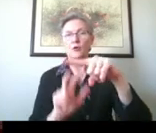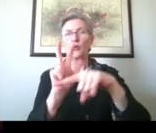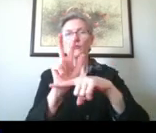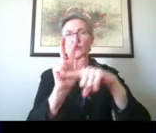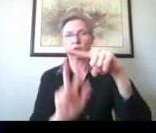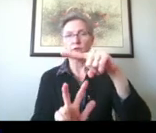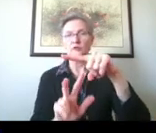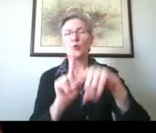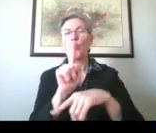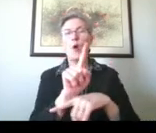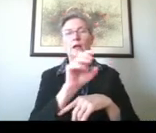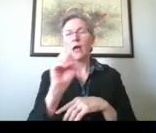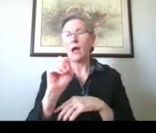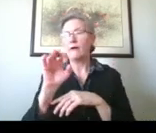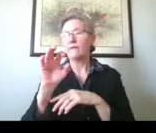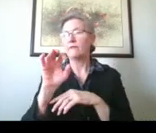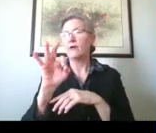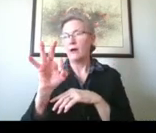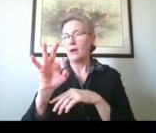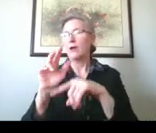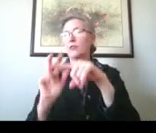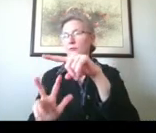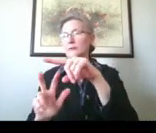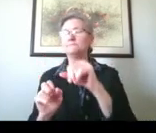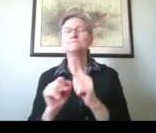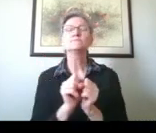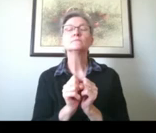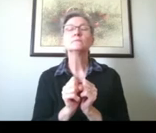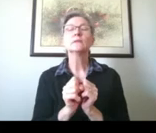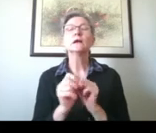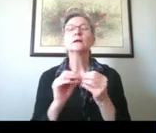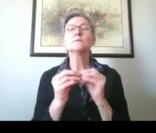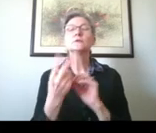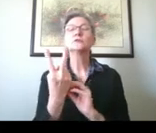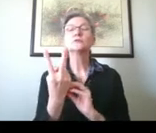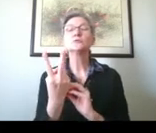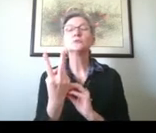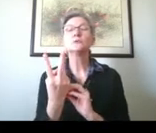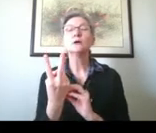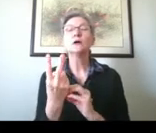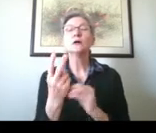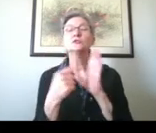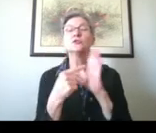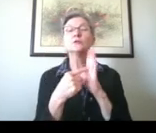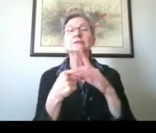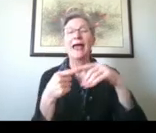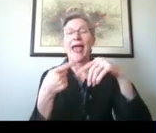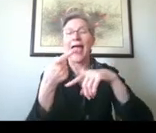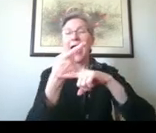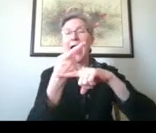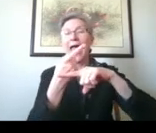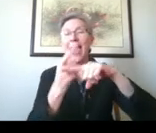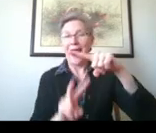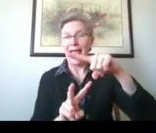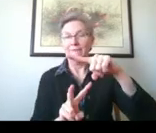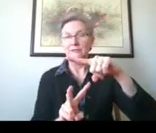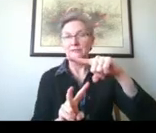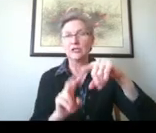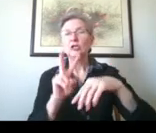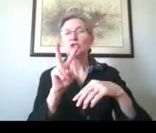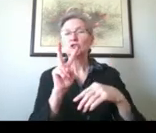or 1 of 3. Number 2 shows halves. Okay, and halves are 2 equal parts. So there's